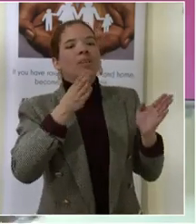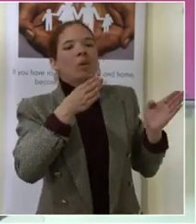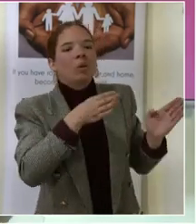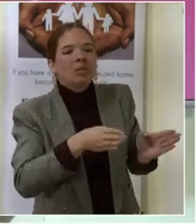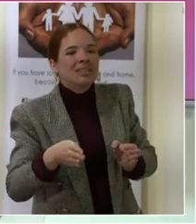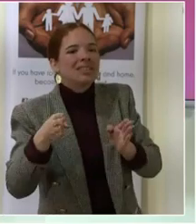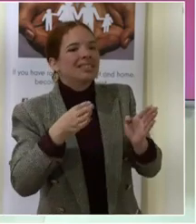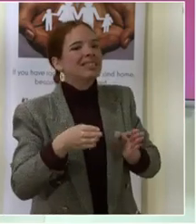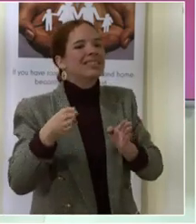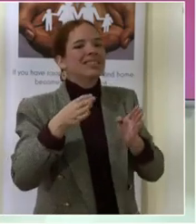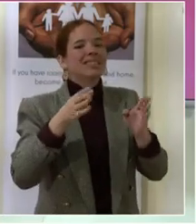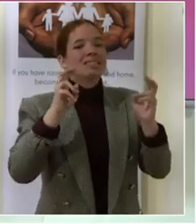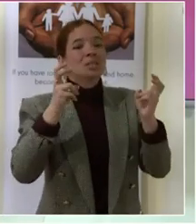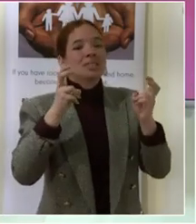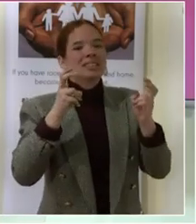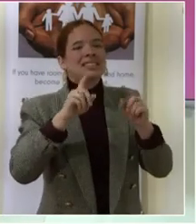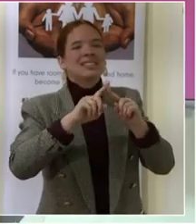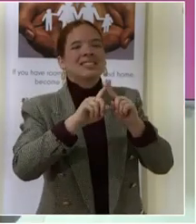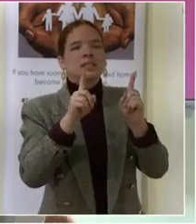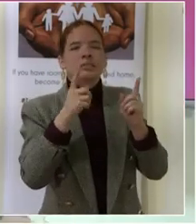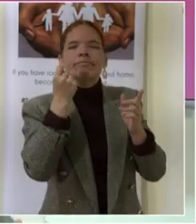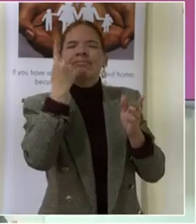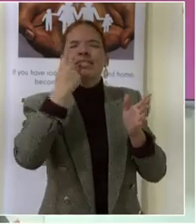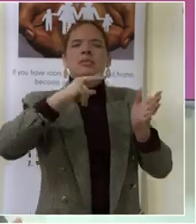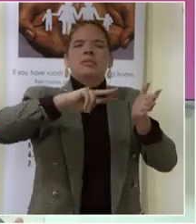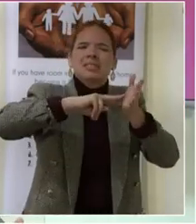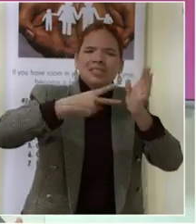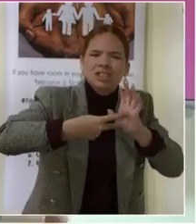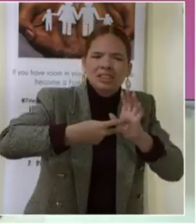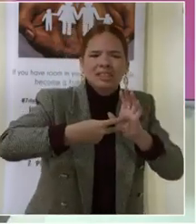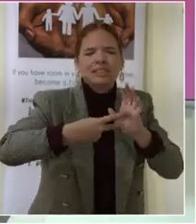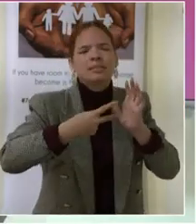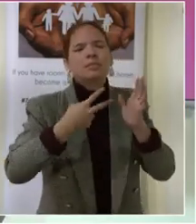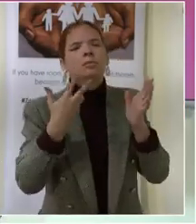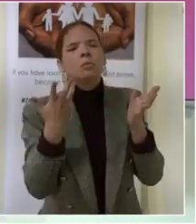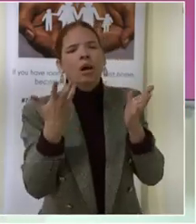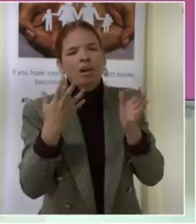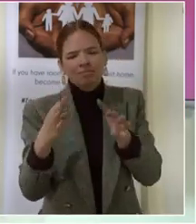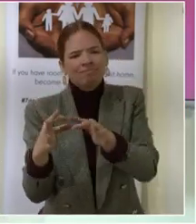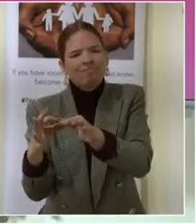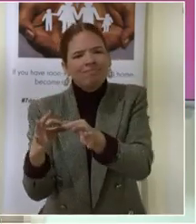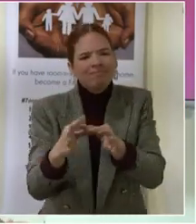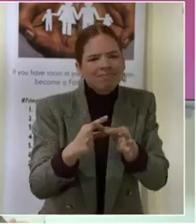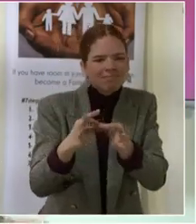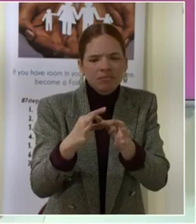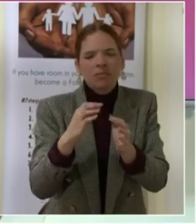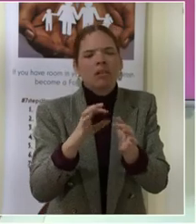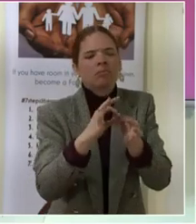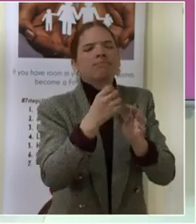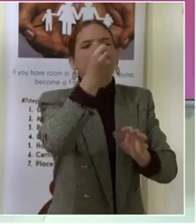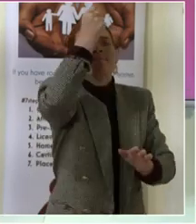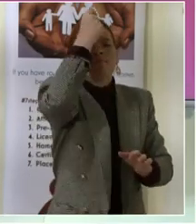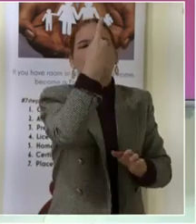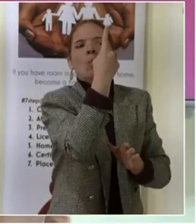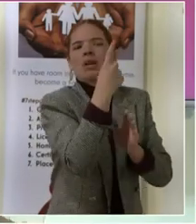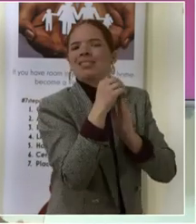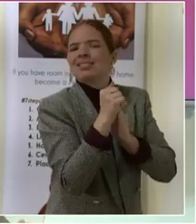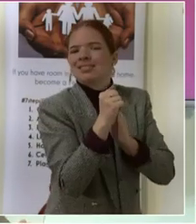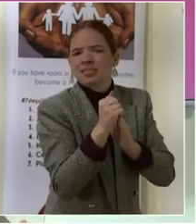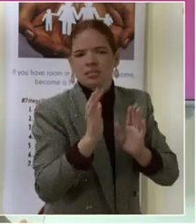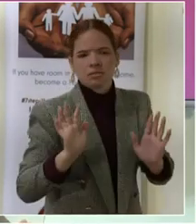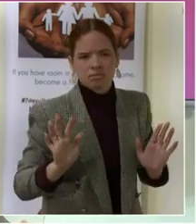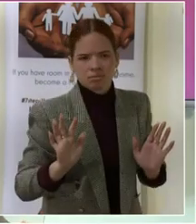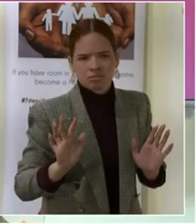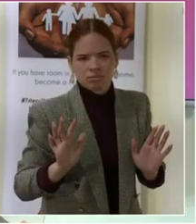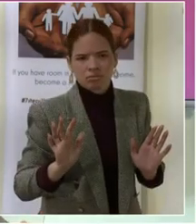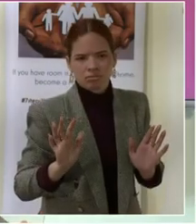and purposes, our purpose was to combine it under one leadership to direct, because the work really should be directed